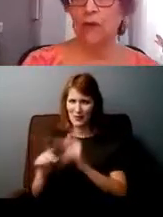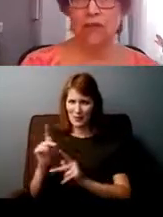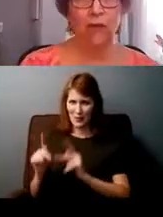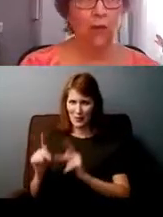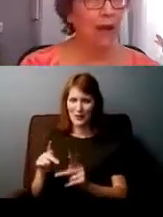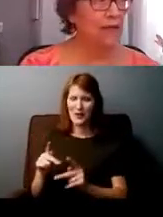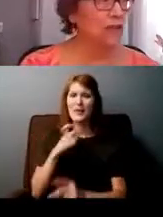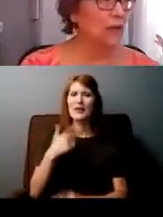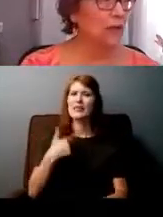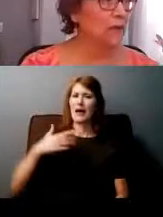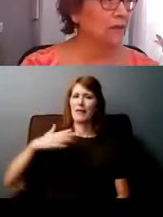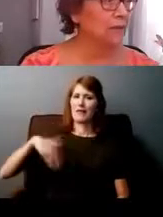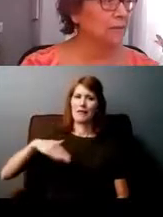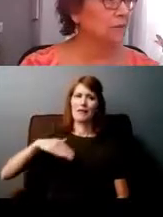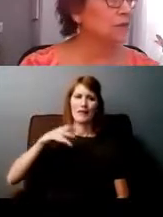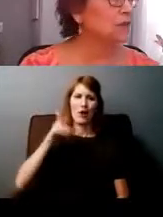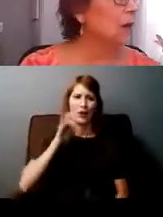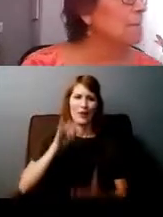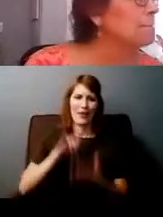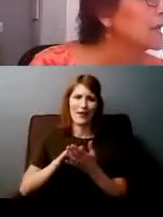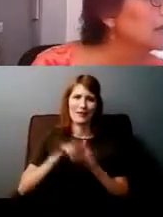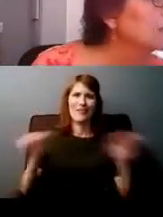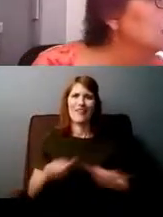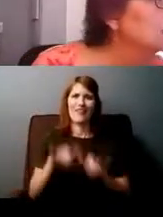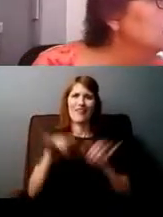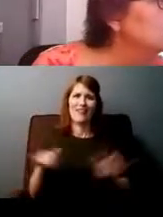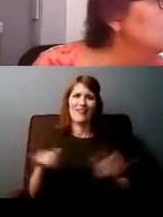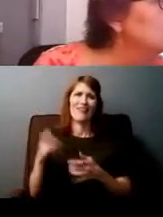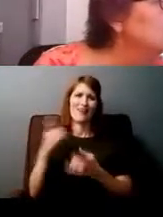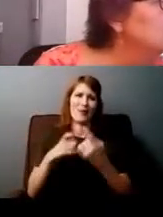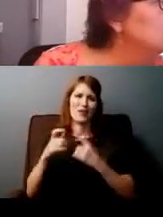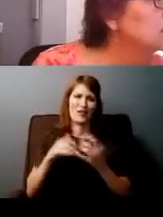the question quite as frequently. So,